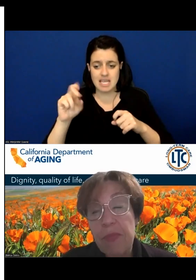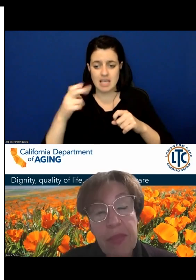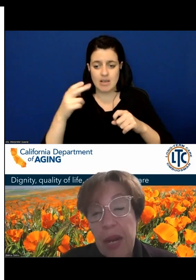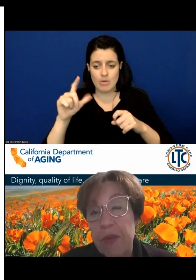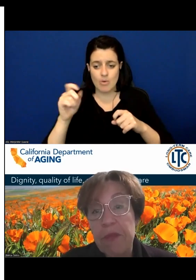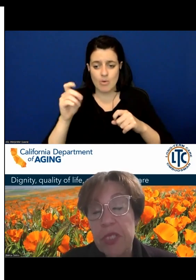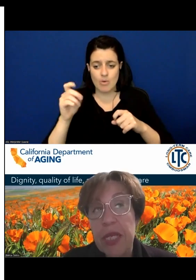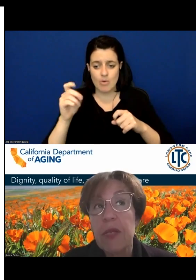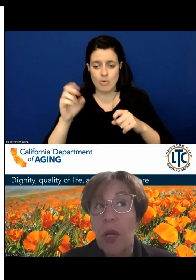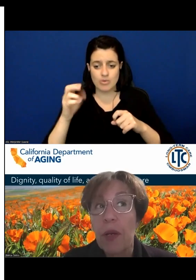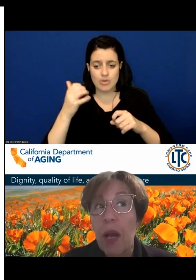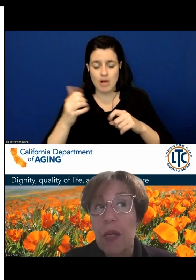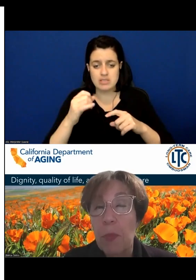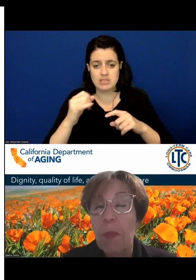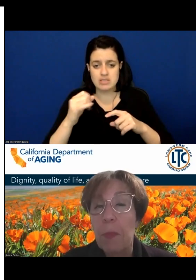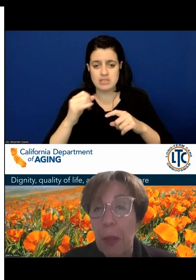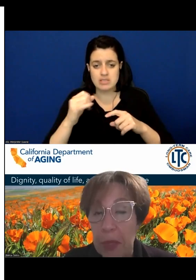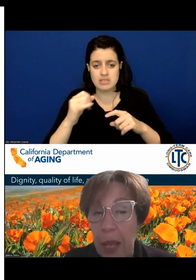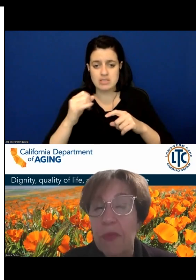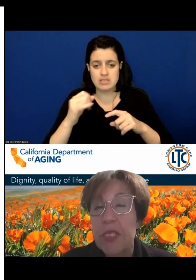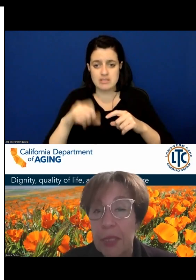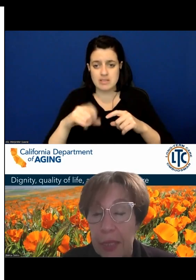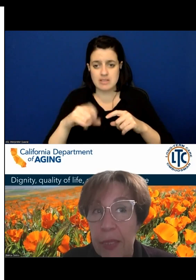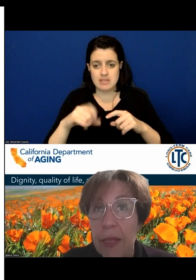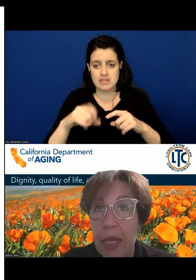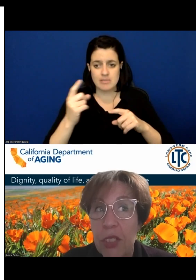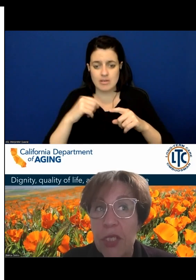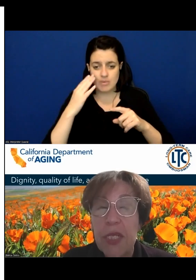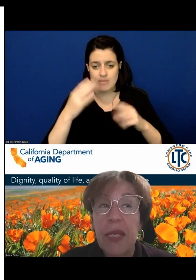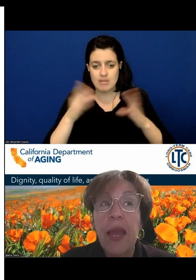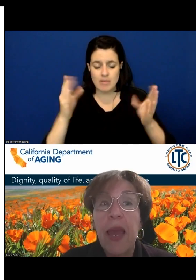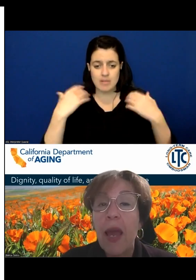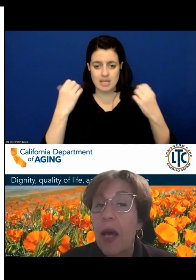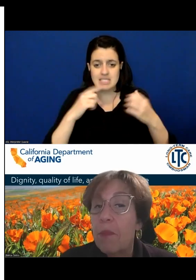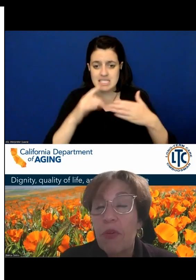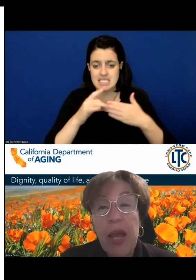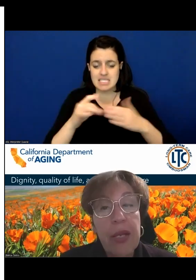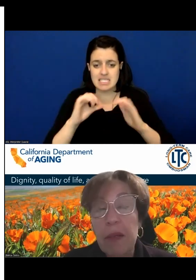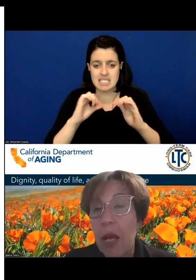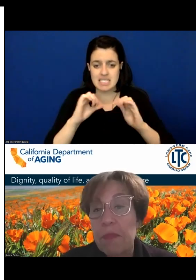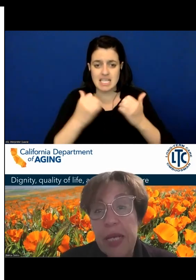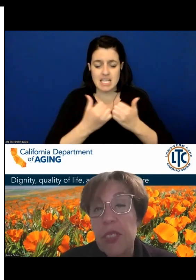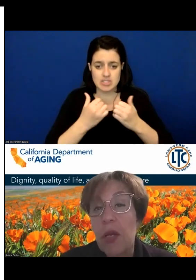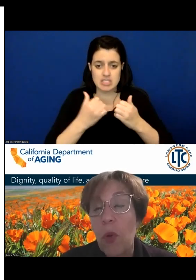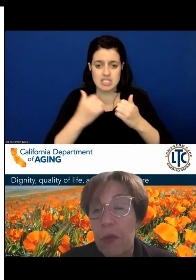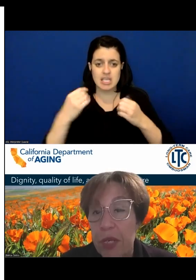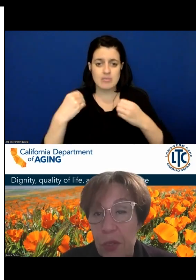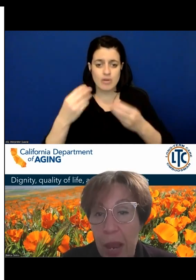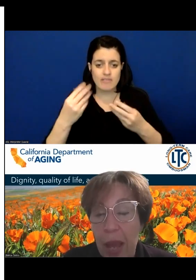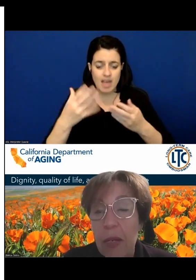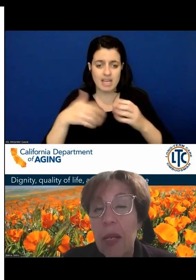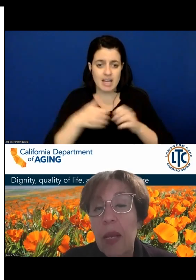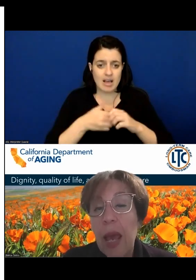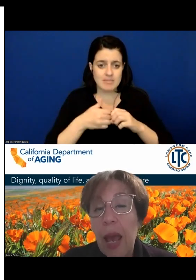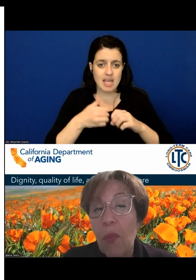That's something that I've never seen, where Department of Public Health is the lead agency, providing updates on where things are